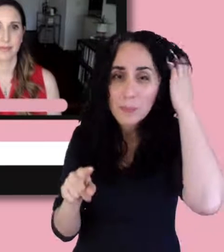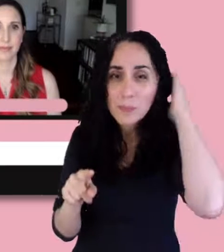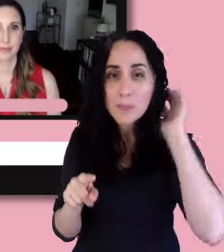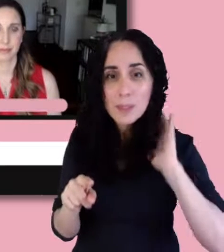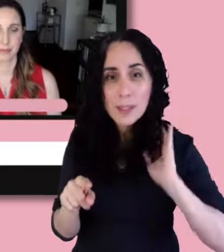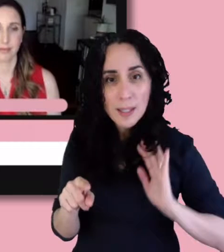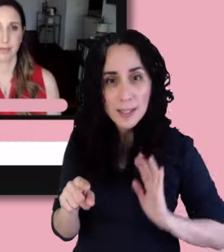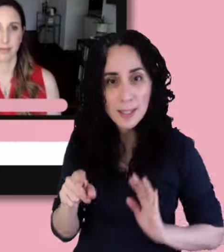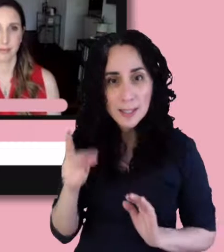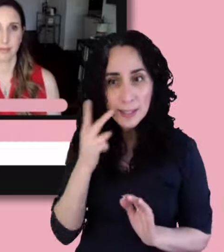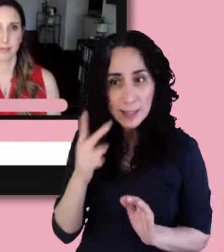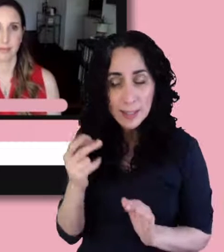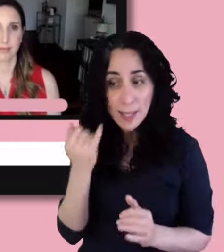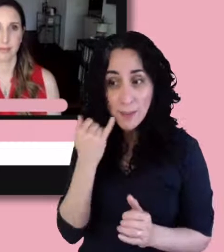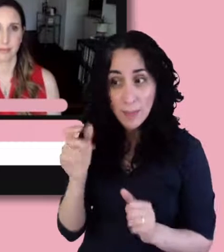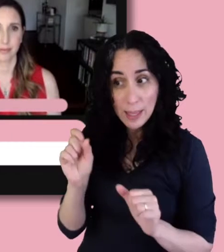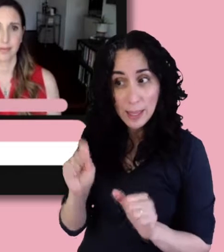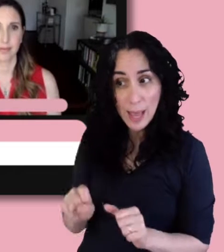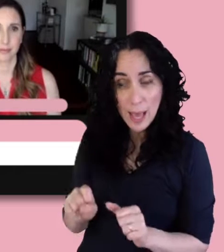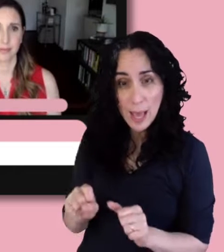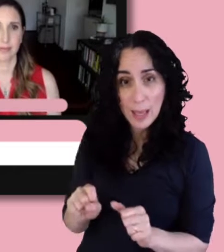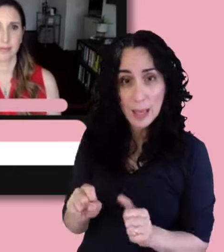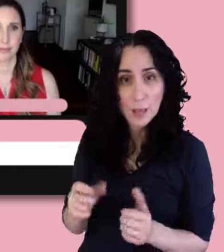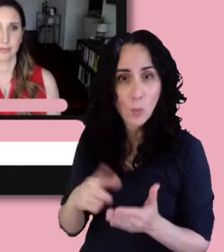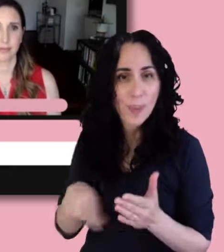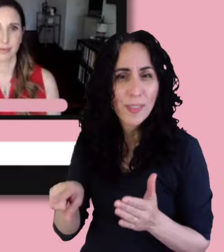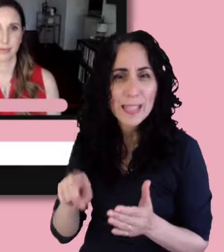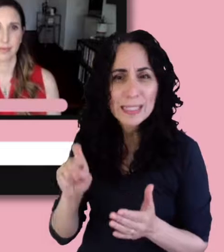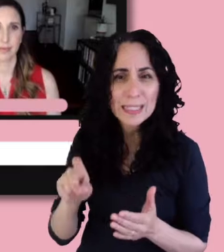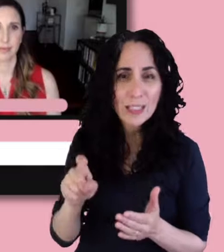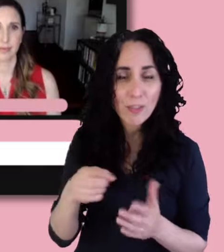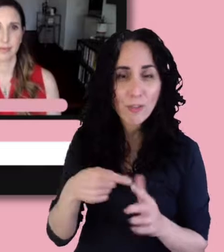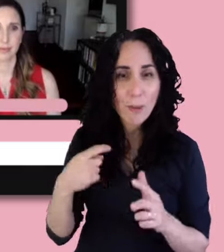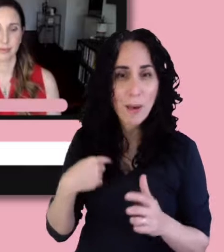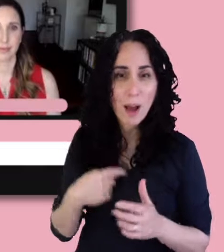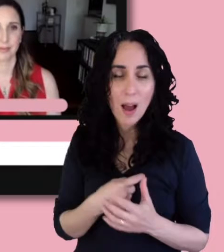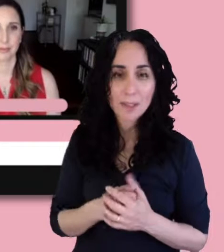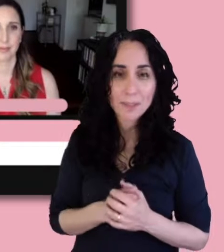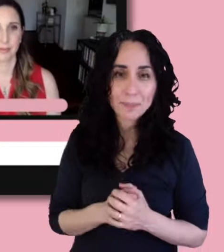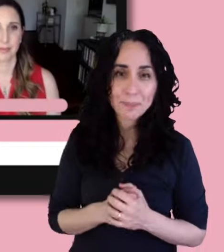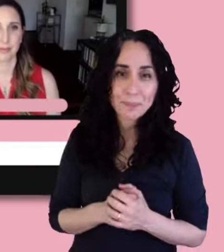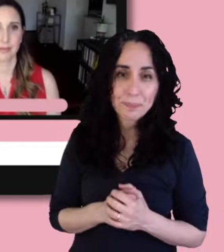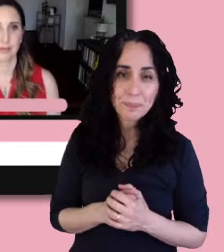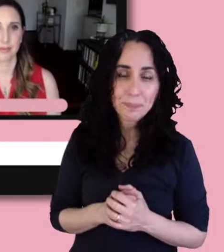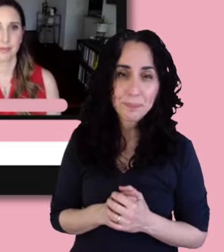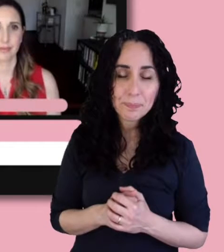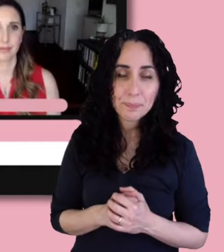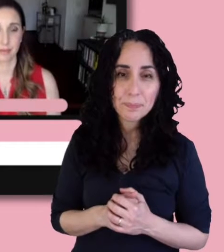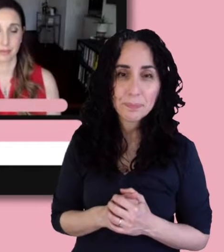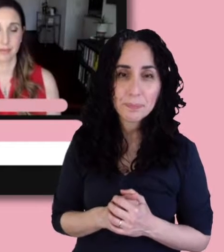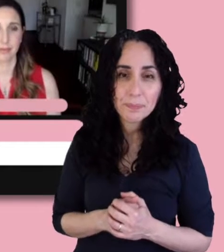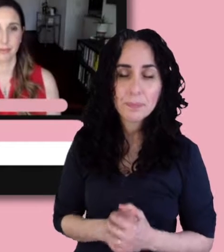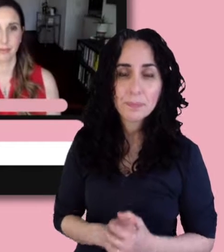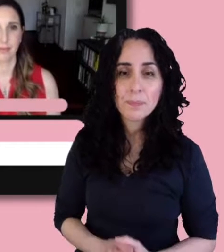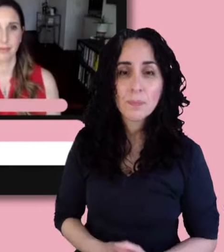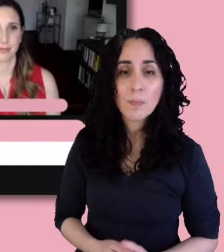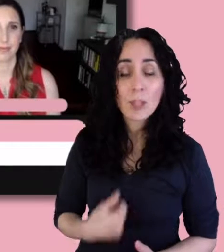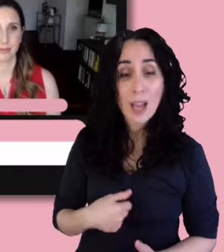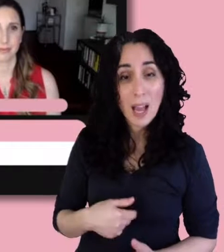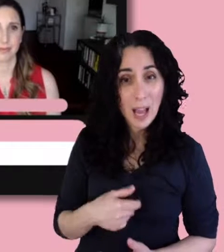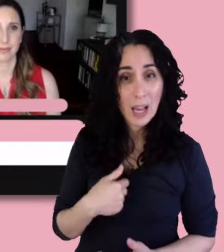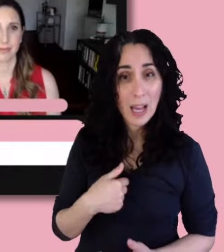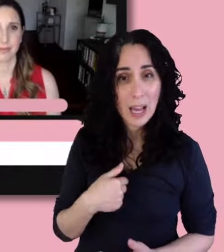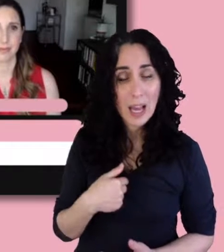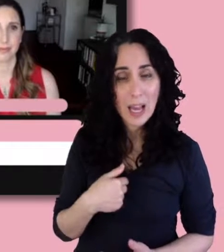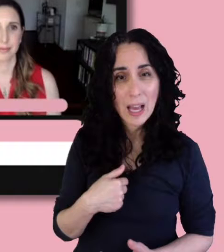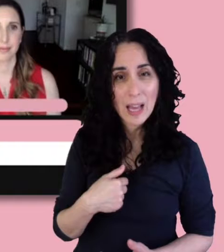see if they're able to see what they need from us. And this is something that I've actually